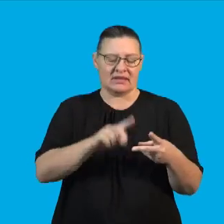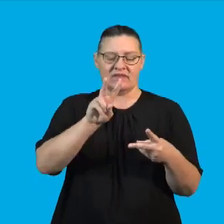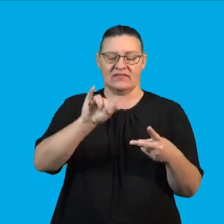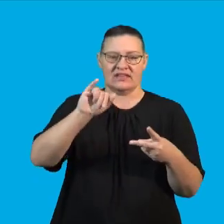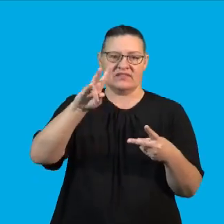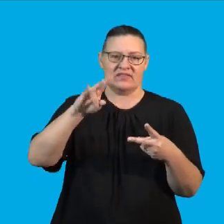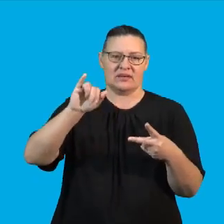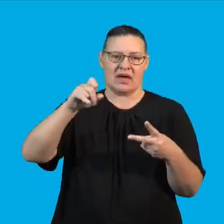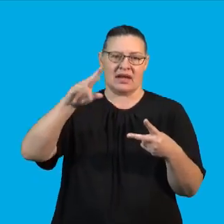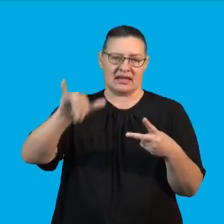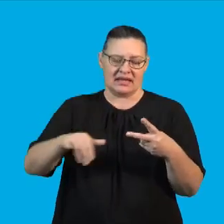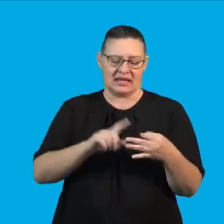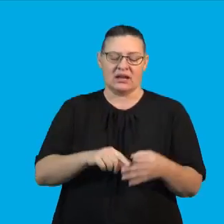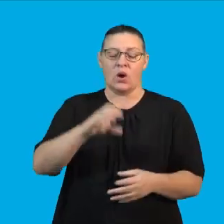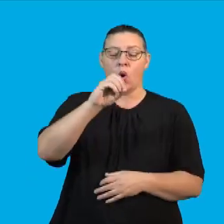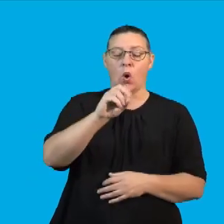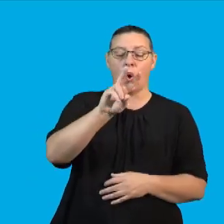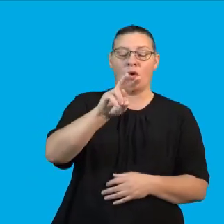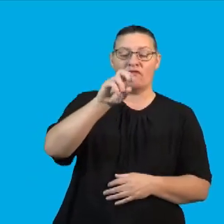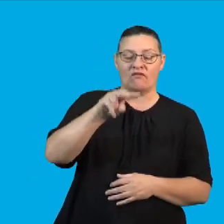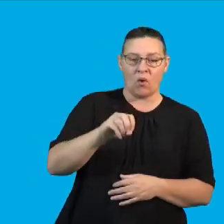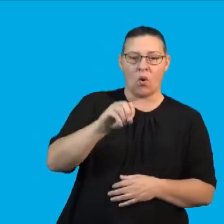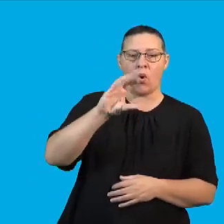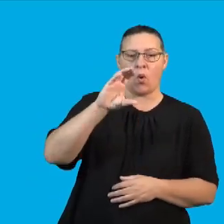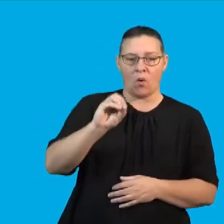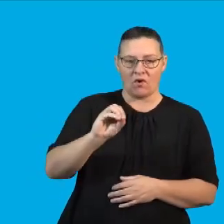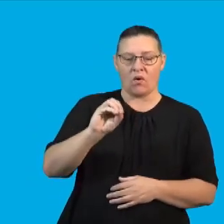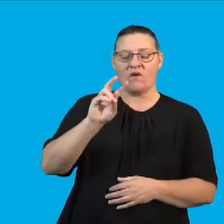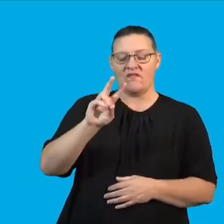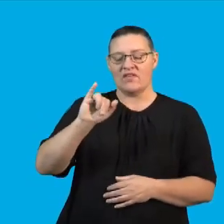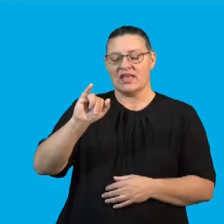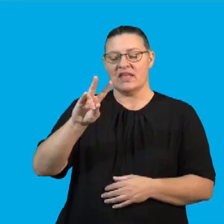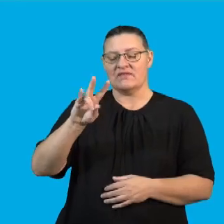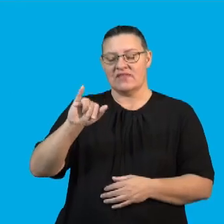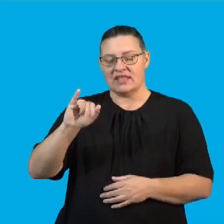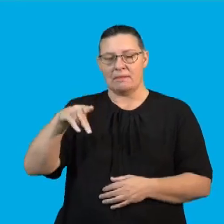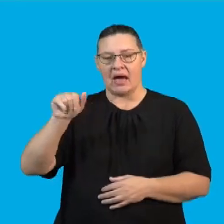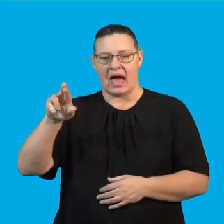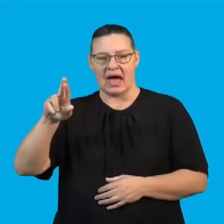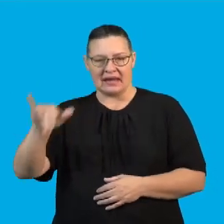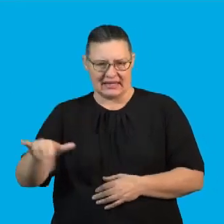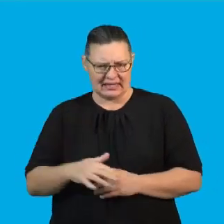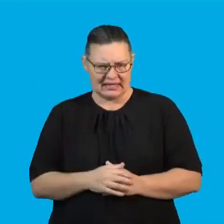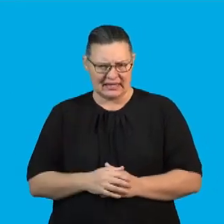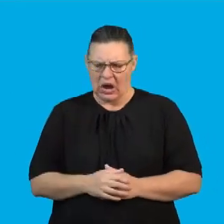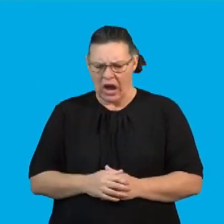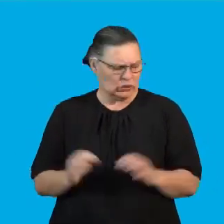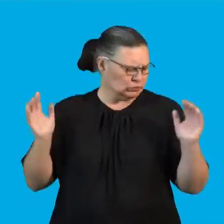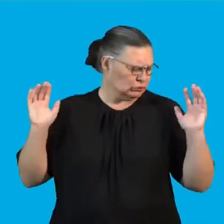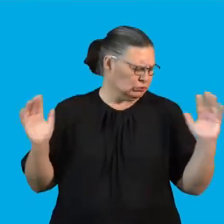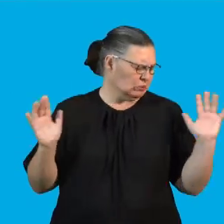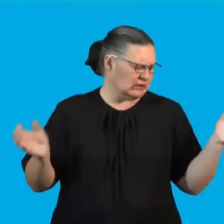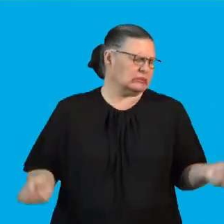look at vivipary. We also look at ovovivipary. Somebody out there is saying, oh, it